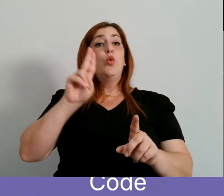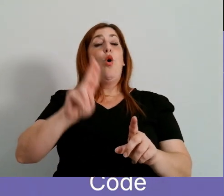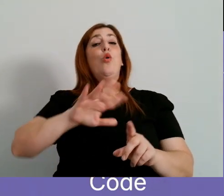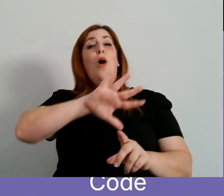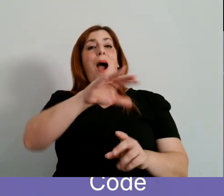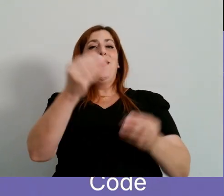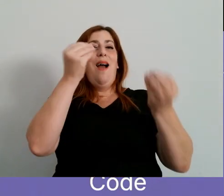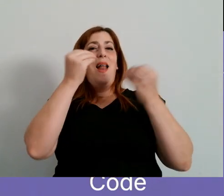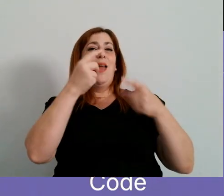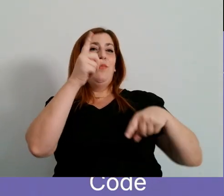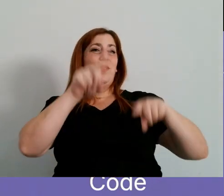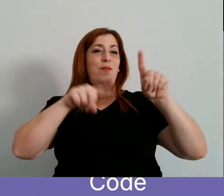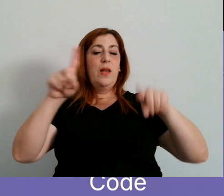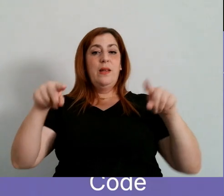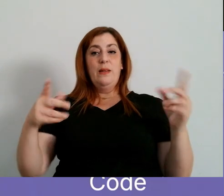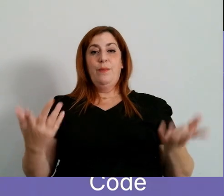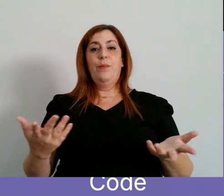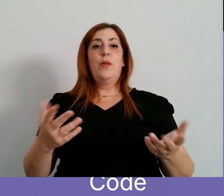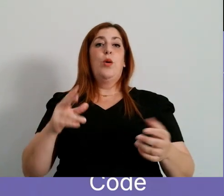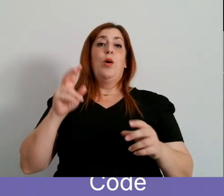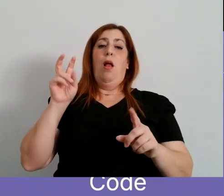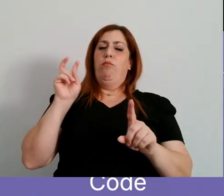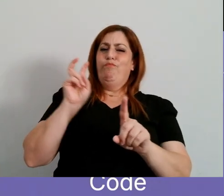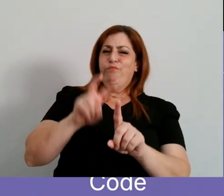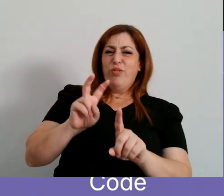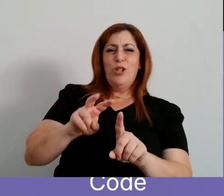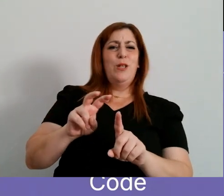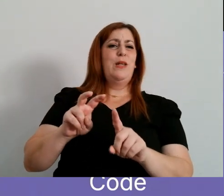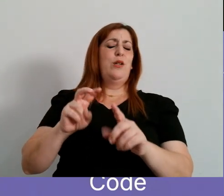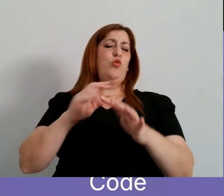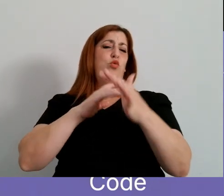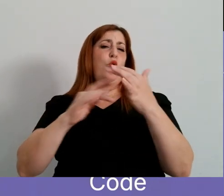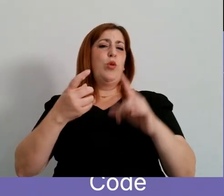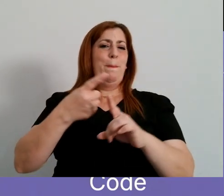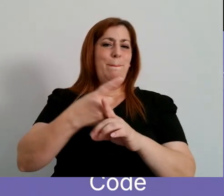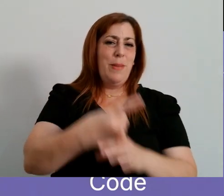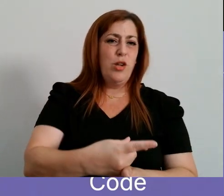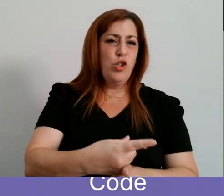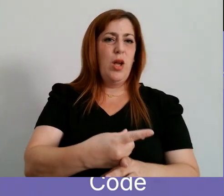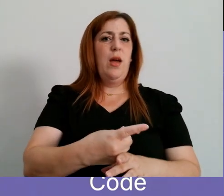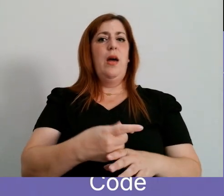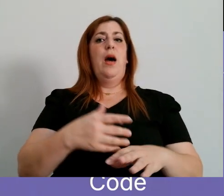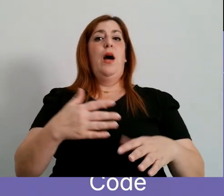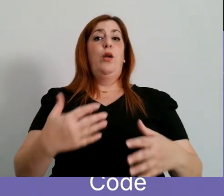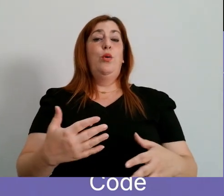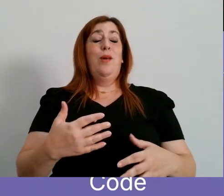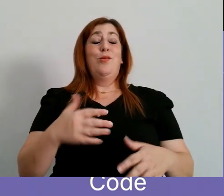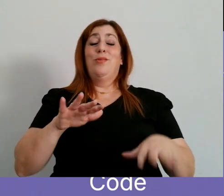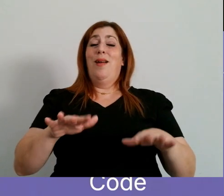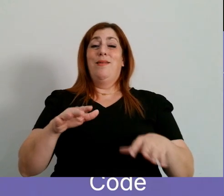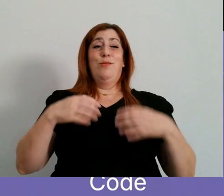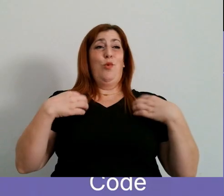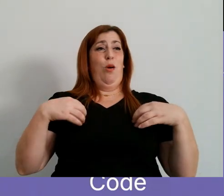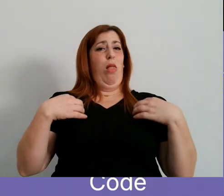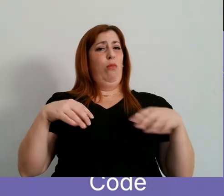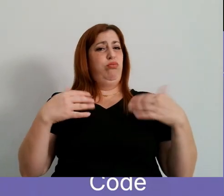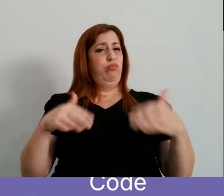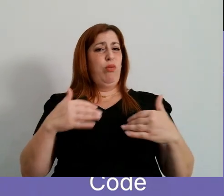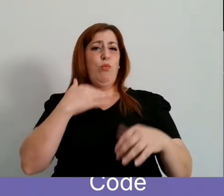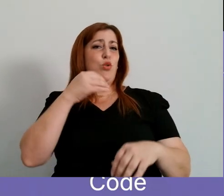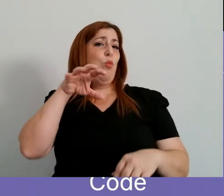social pressure, which can make school a very hostile place to